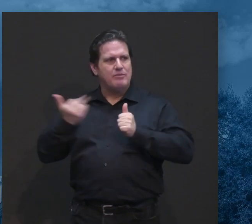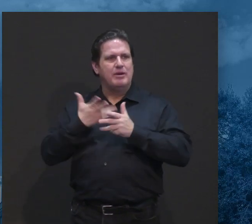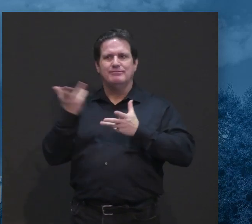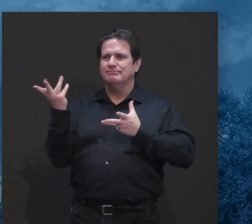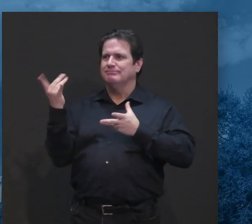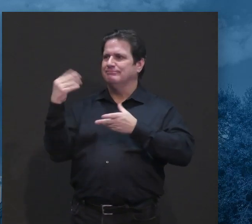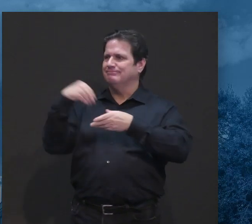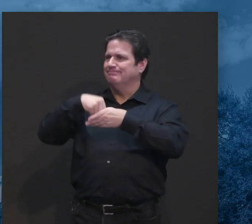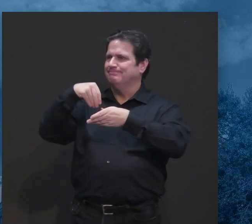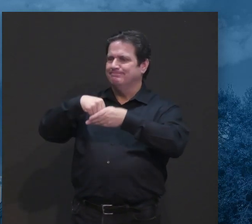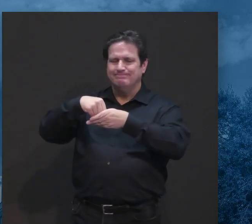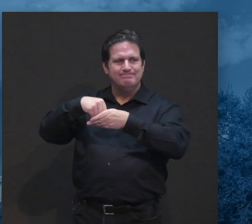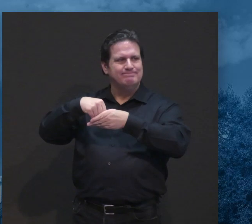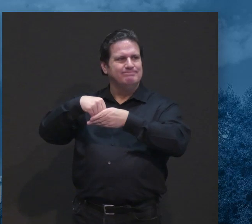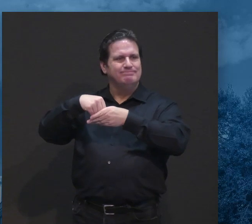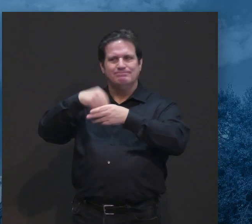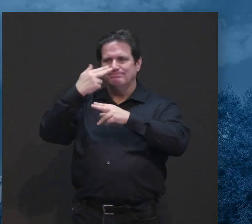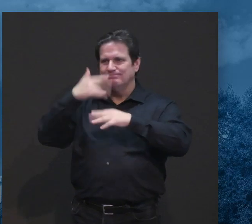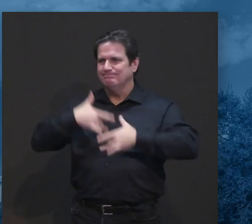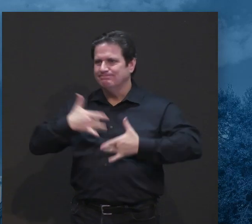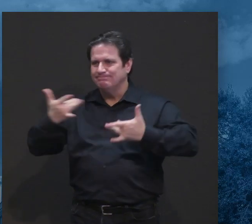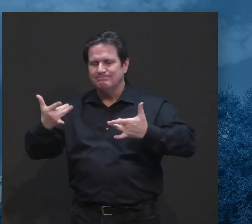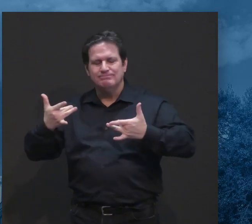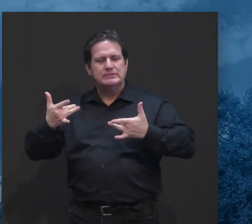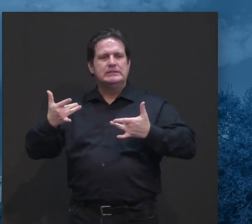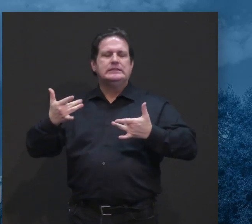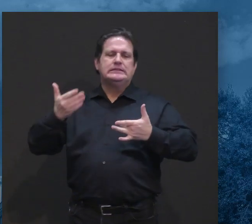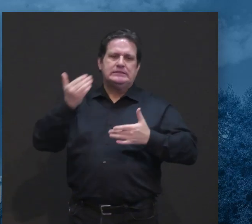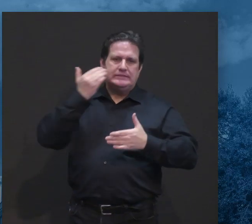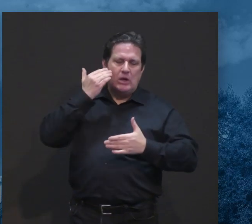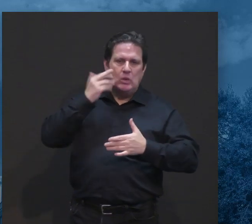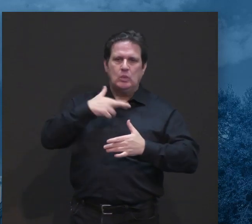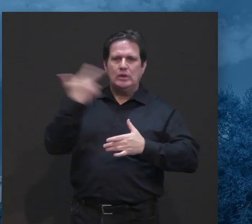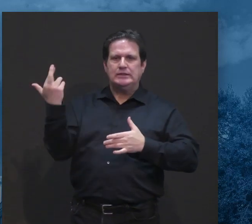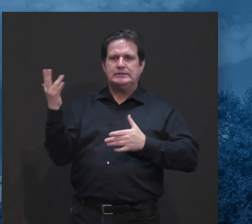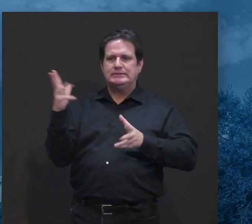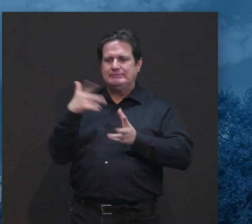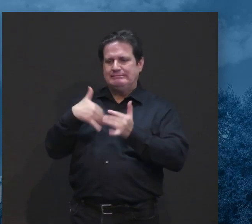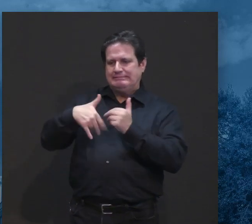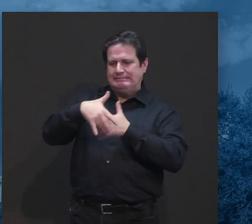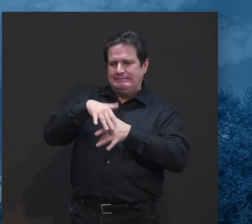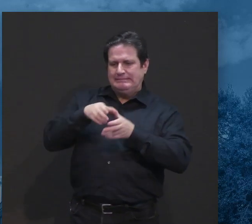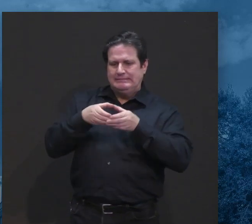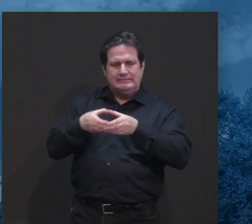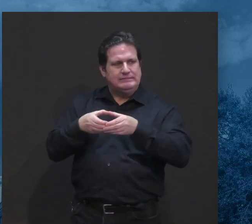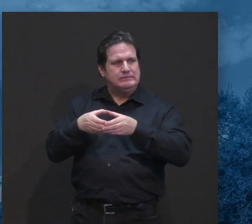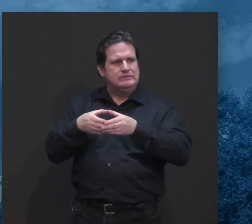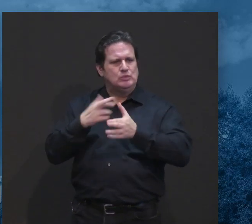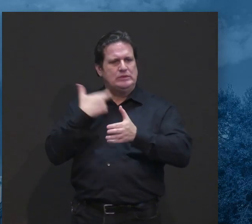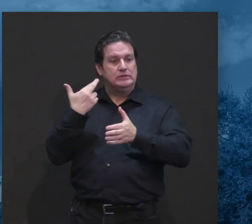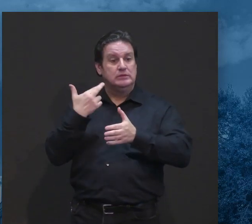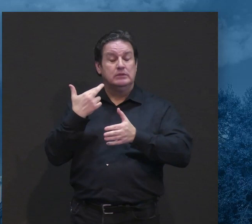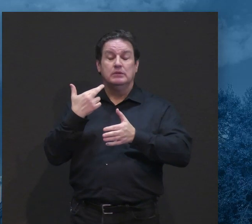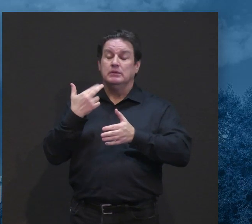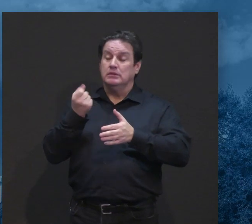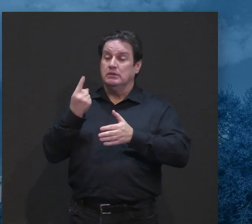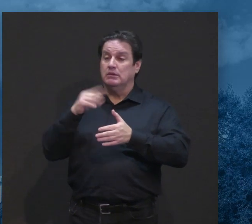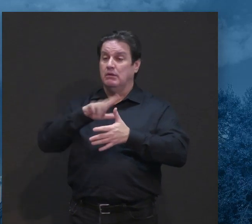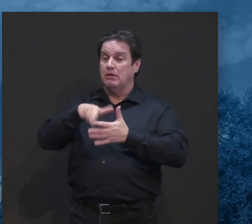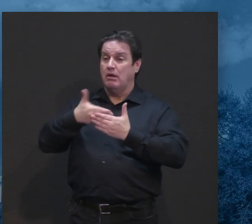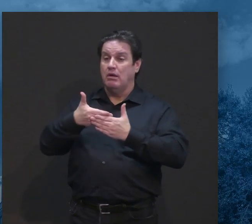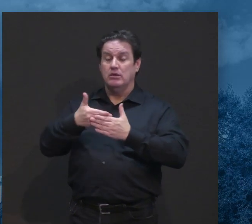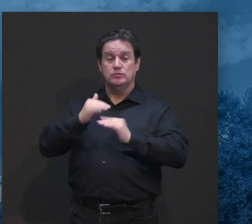moving indoor for indoor celebrations, and we know the risk associated with that. And so we think, with respect to all